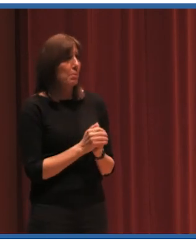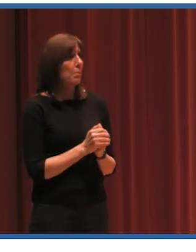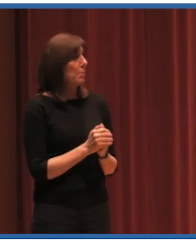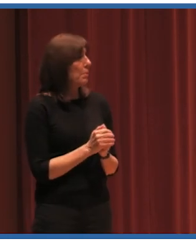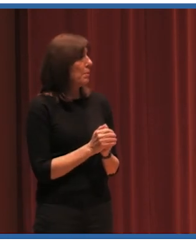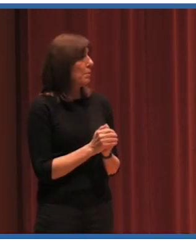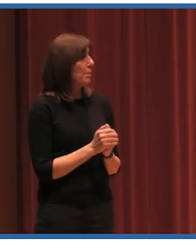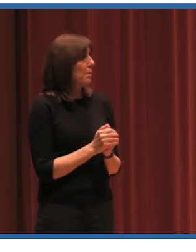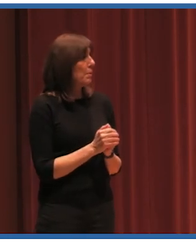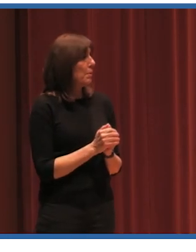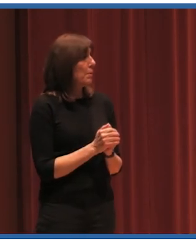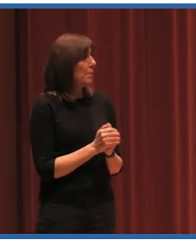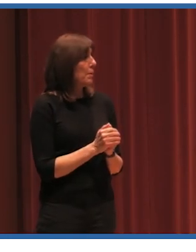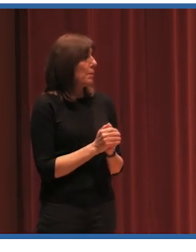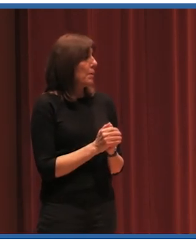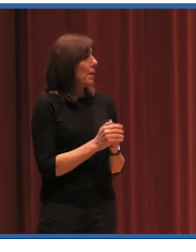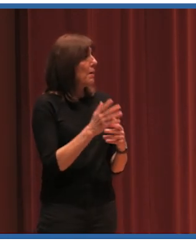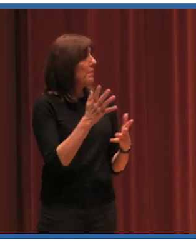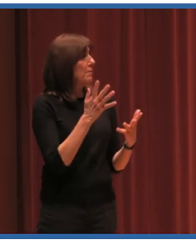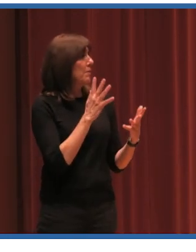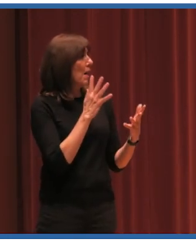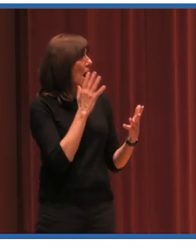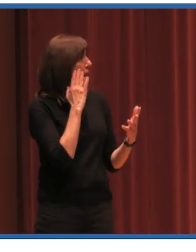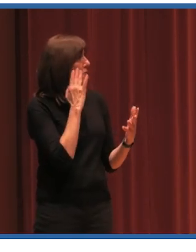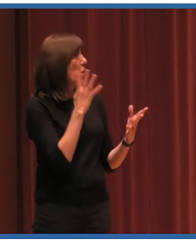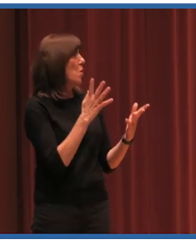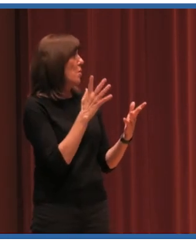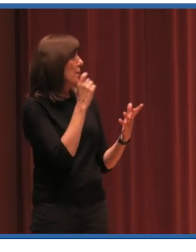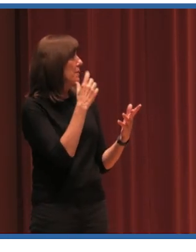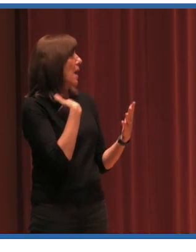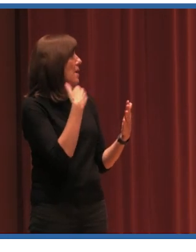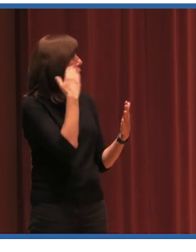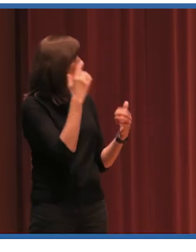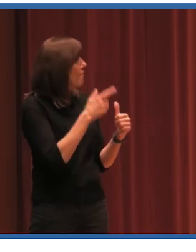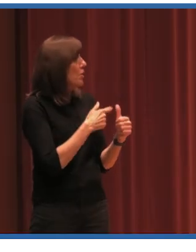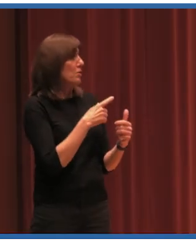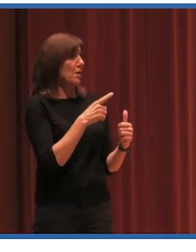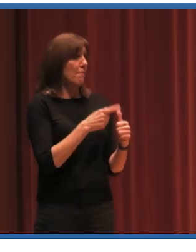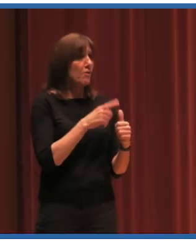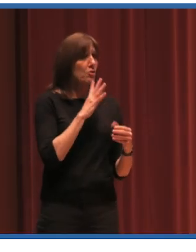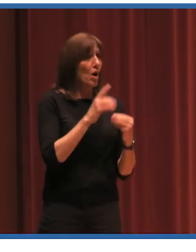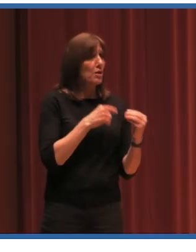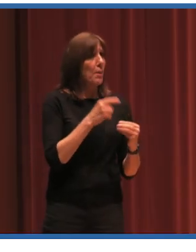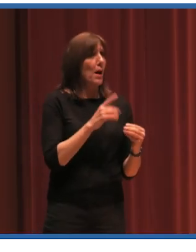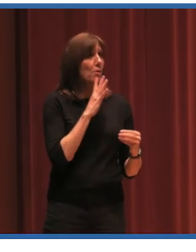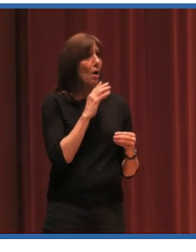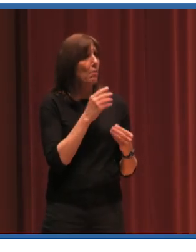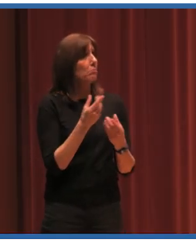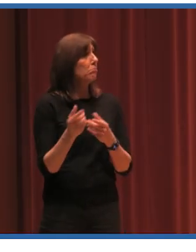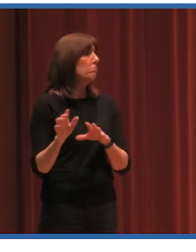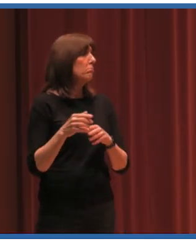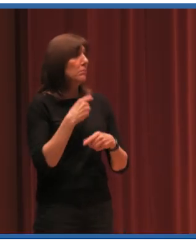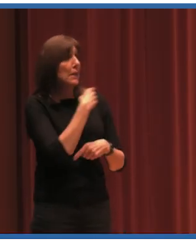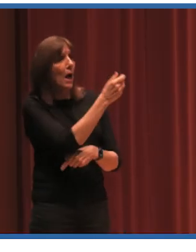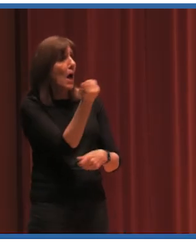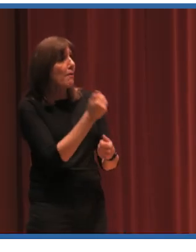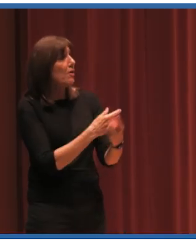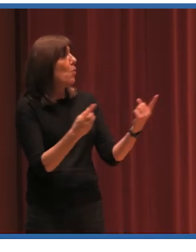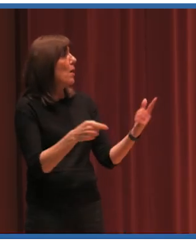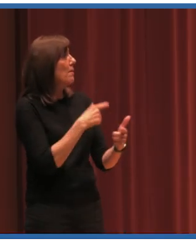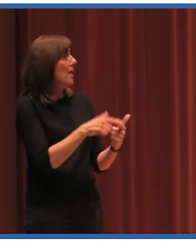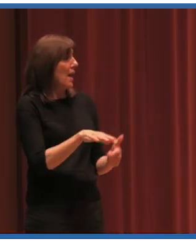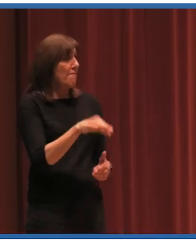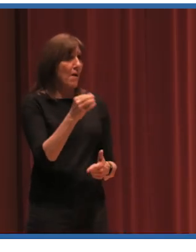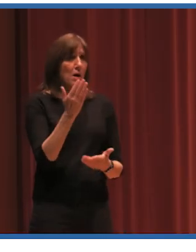I know at first, when I first started talking about it, I yapped about it everywhere. And then when I found out some of my friends had cancer, they